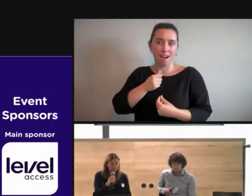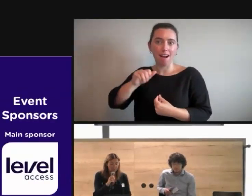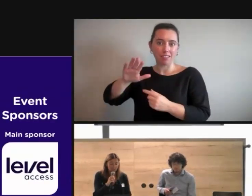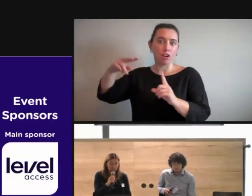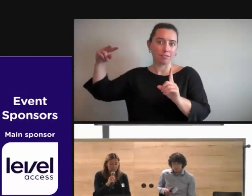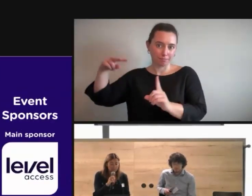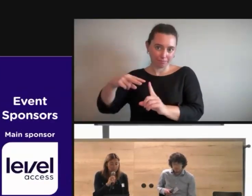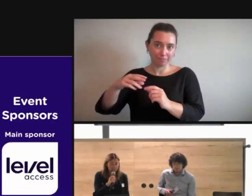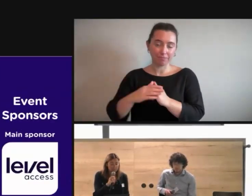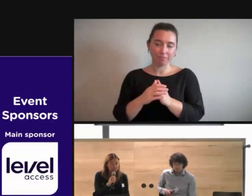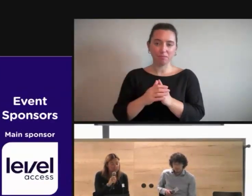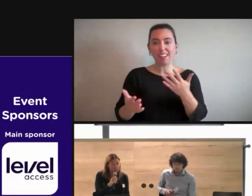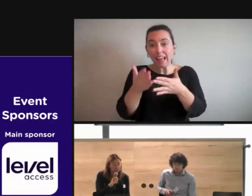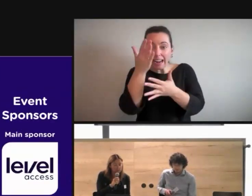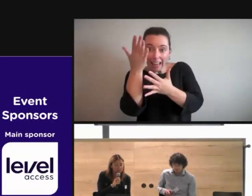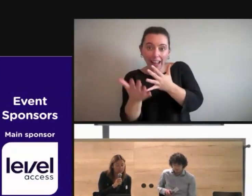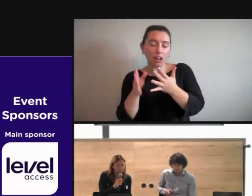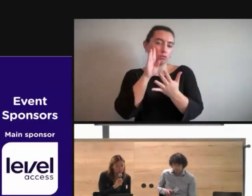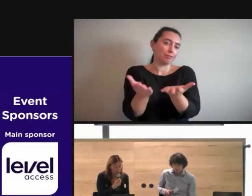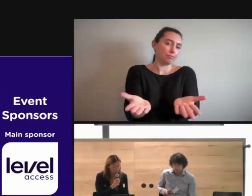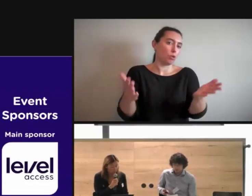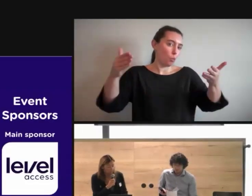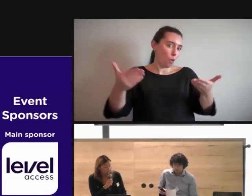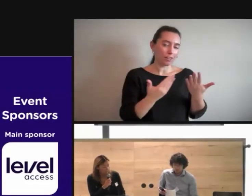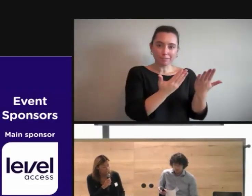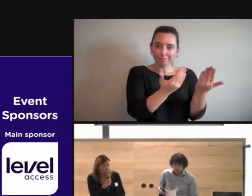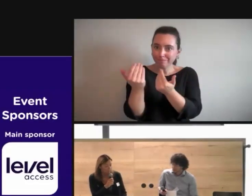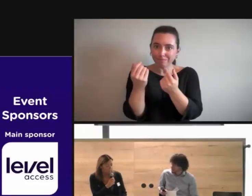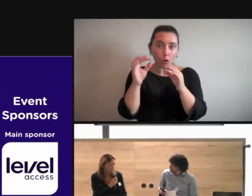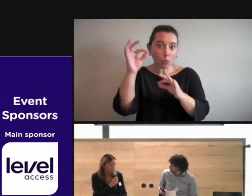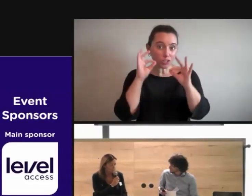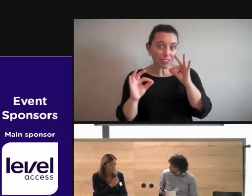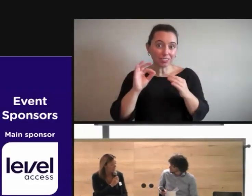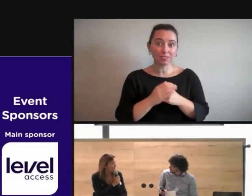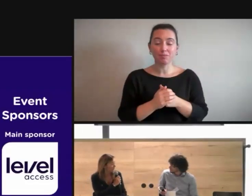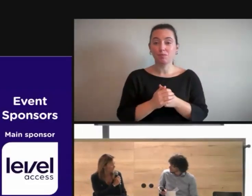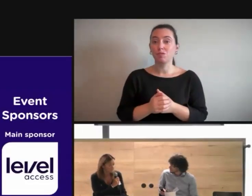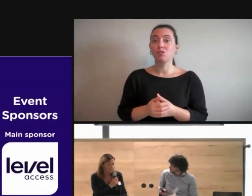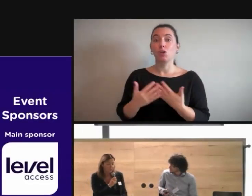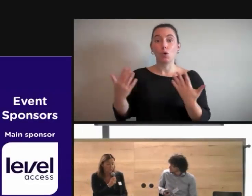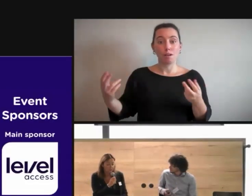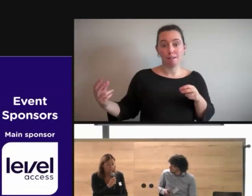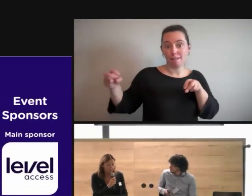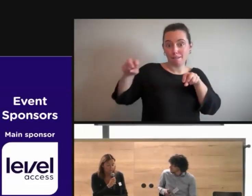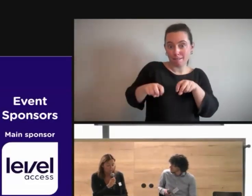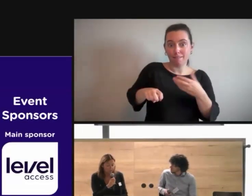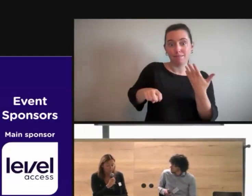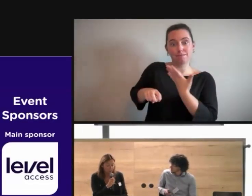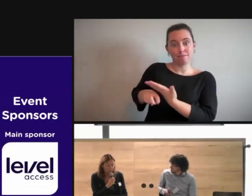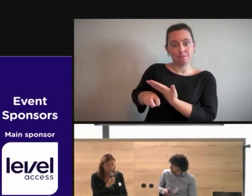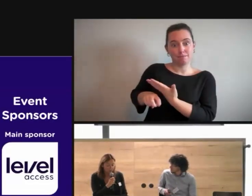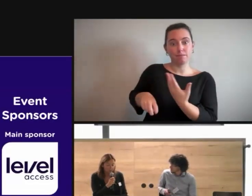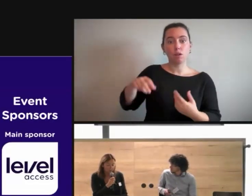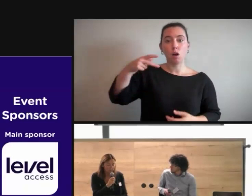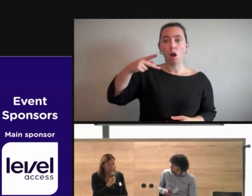questions from the audience after the presentations. And I have here with me on stage Paul from Workum, who is the